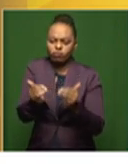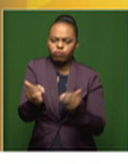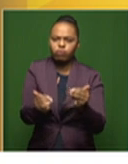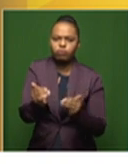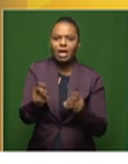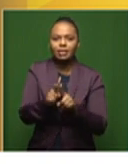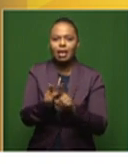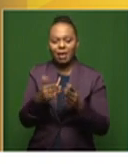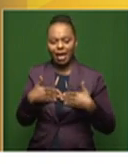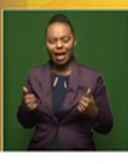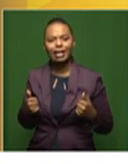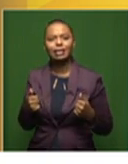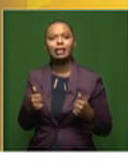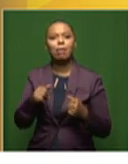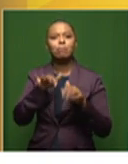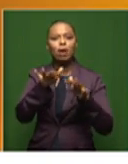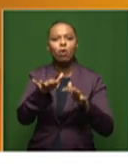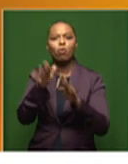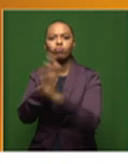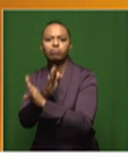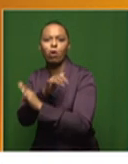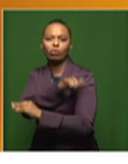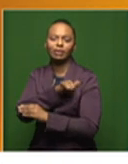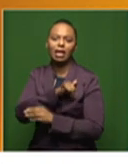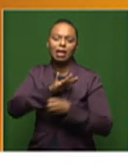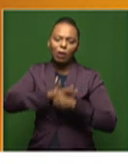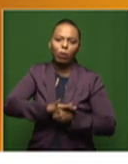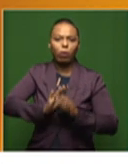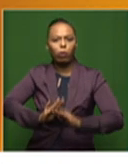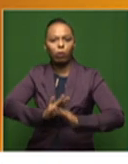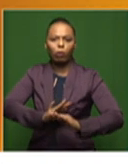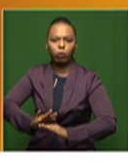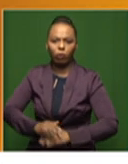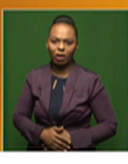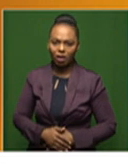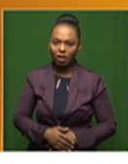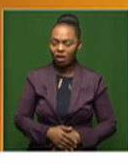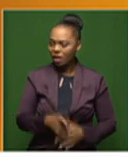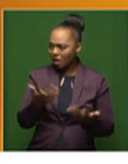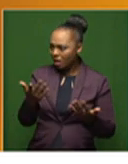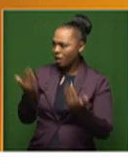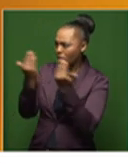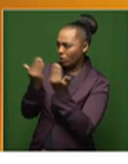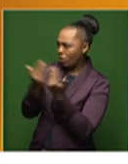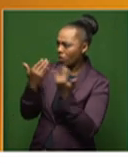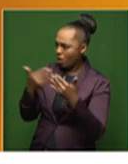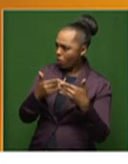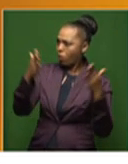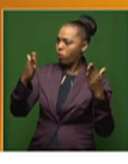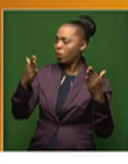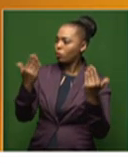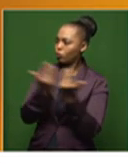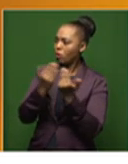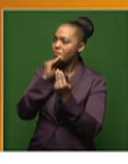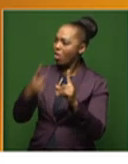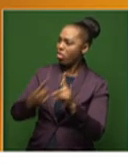institutions are not over flooded. So those schools that are open, are they in violation of any law, MEC?